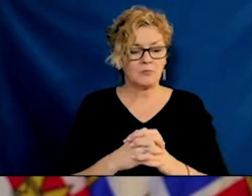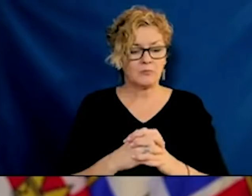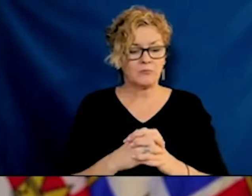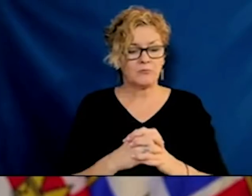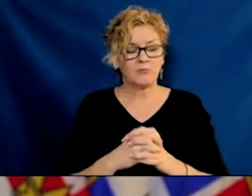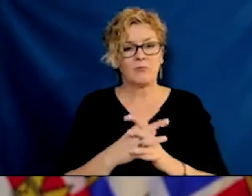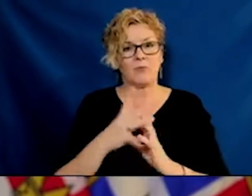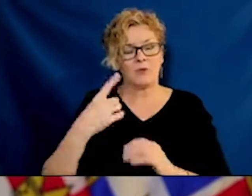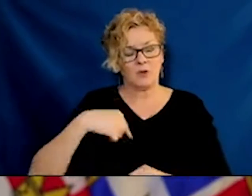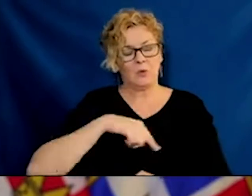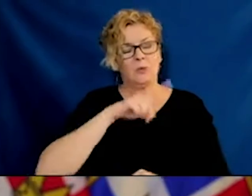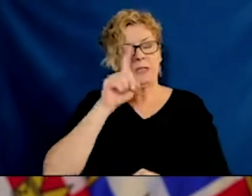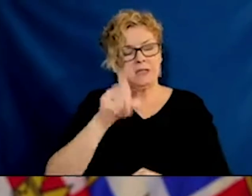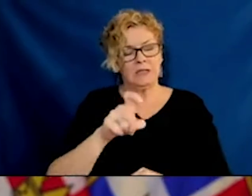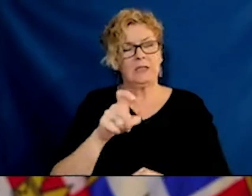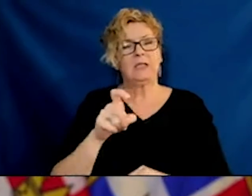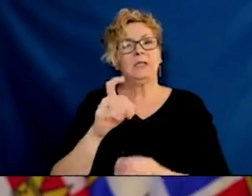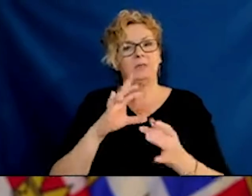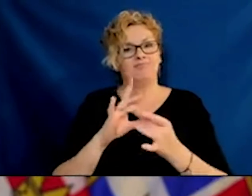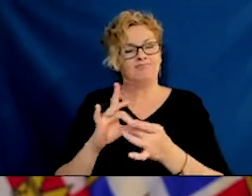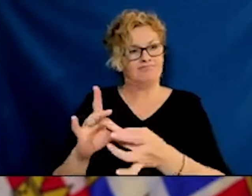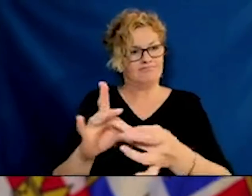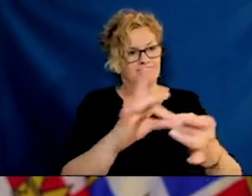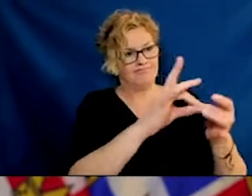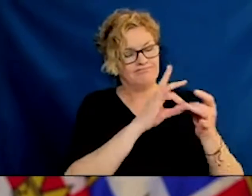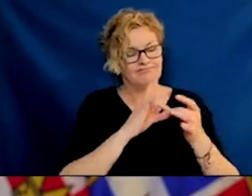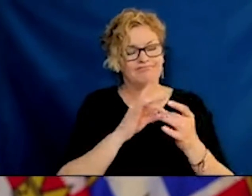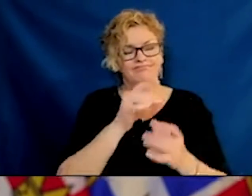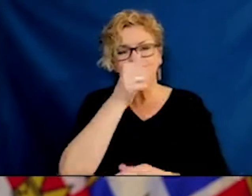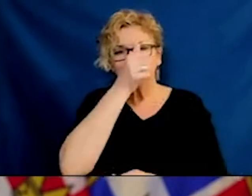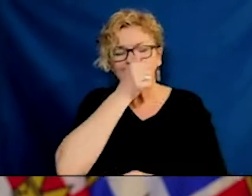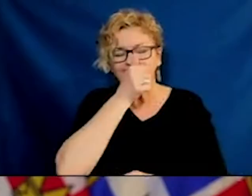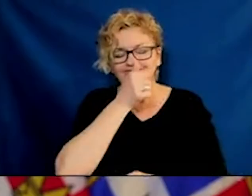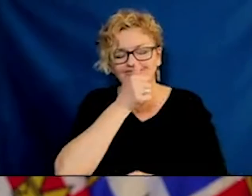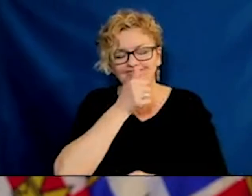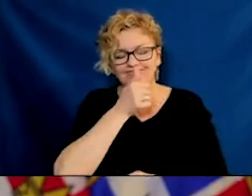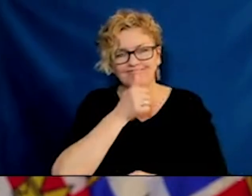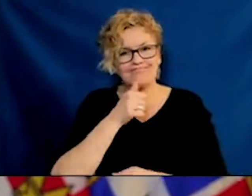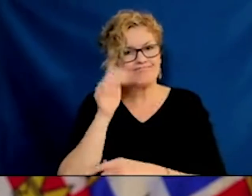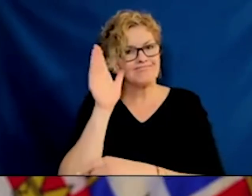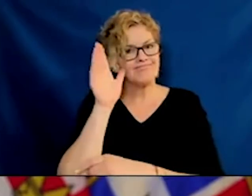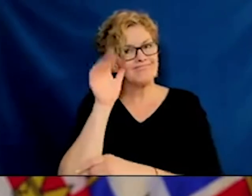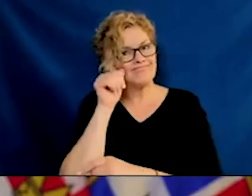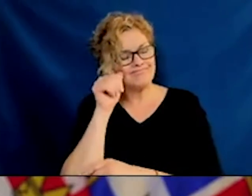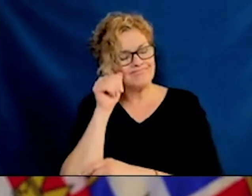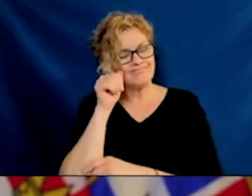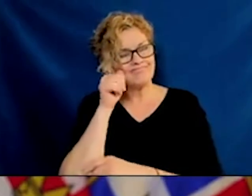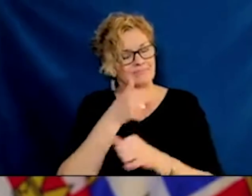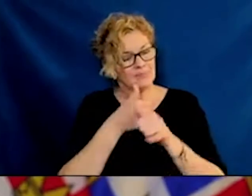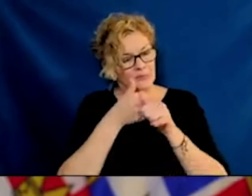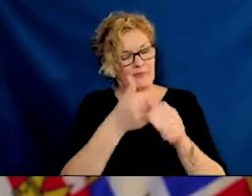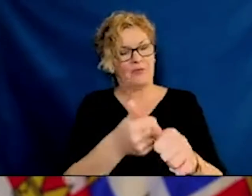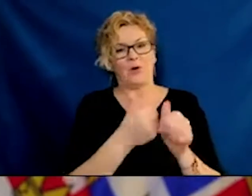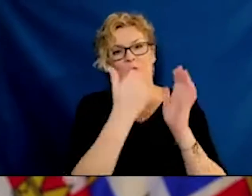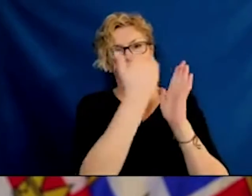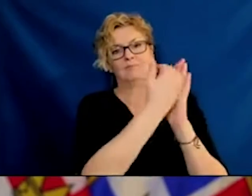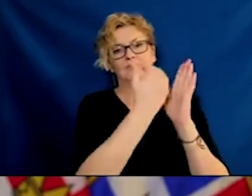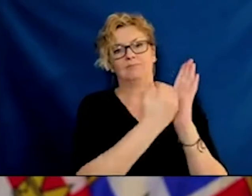to hang in there. We are so close, but we need to do this